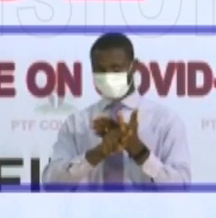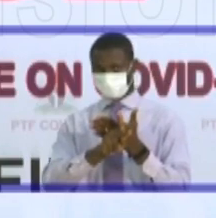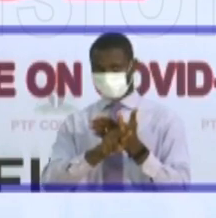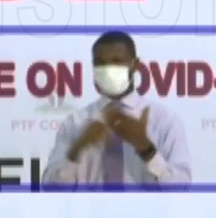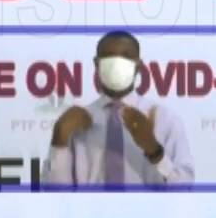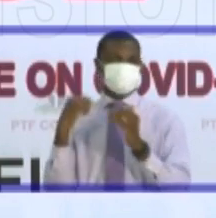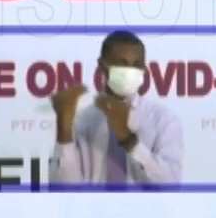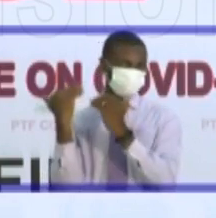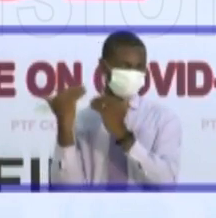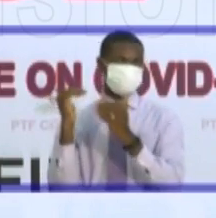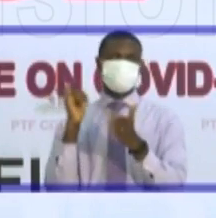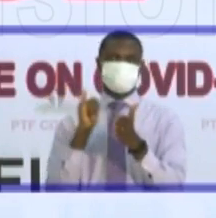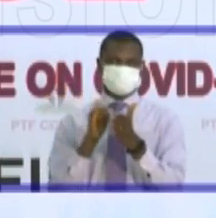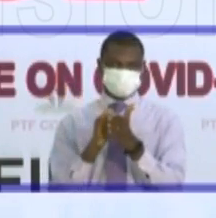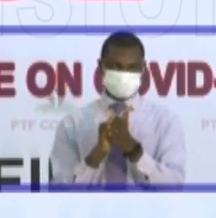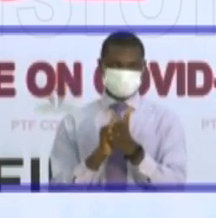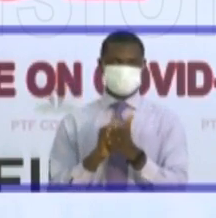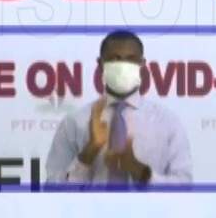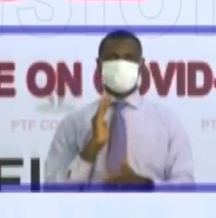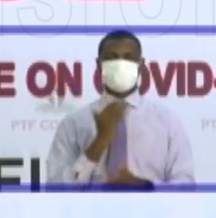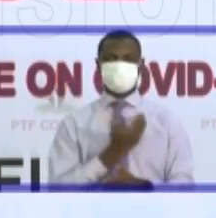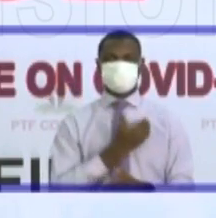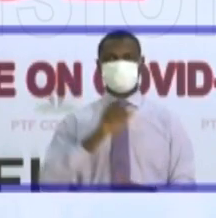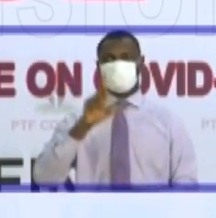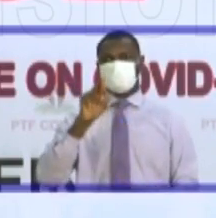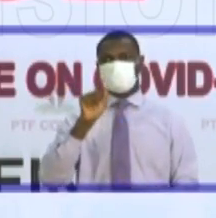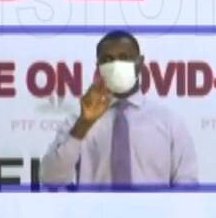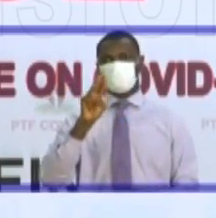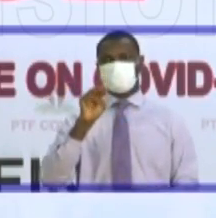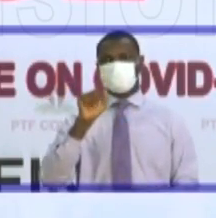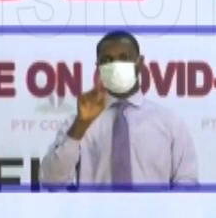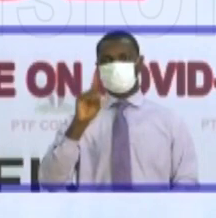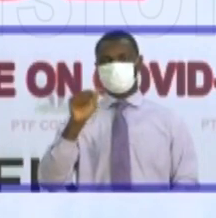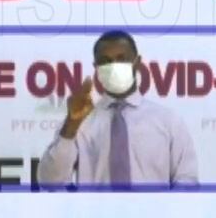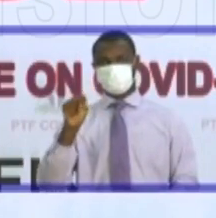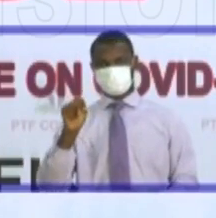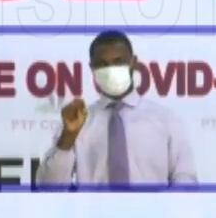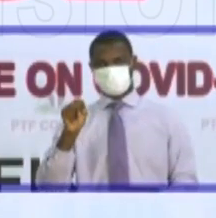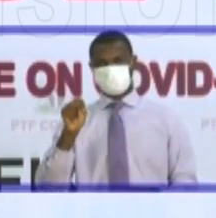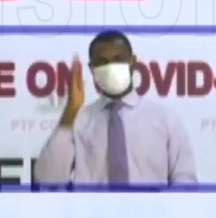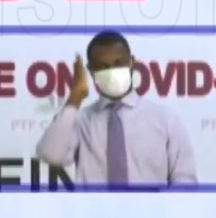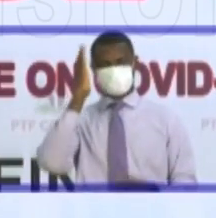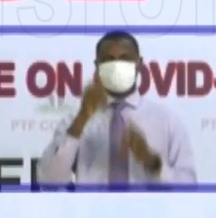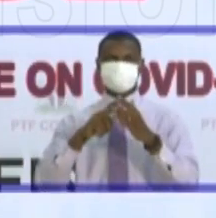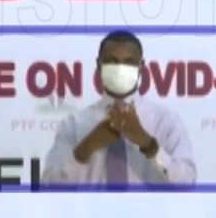God, the Ramadan season shall commence. I want to use this